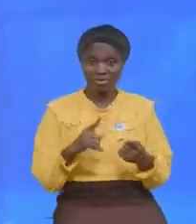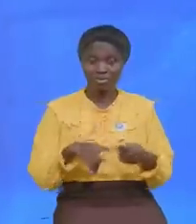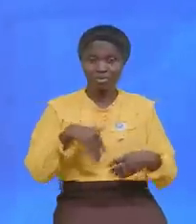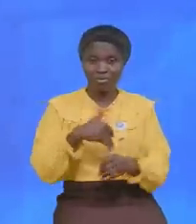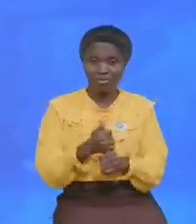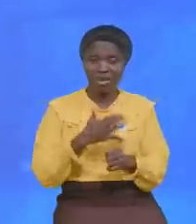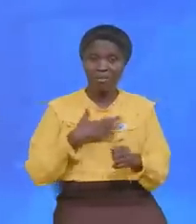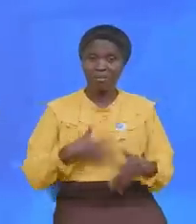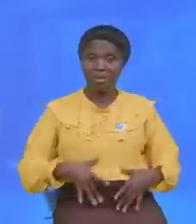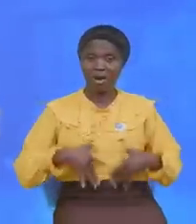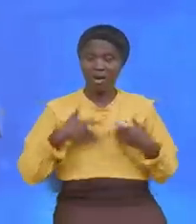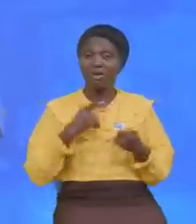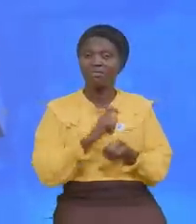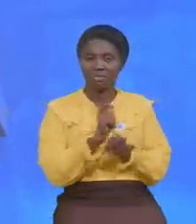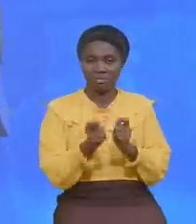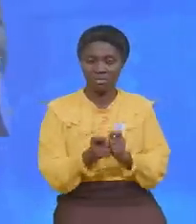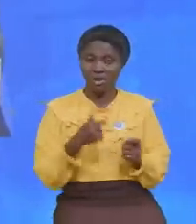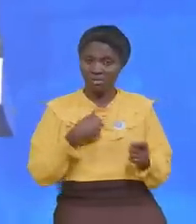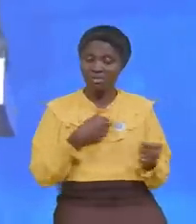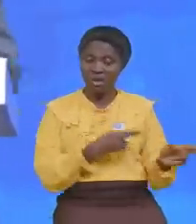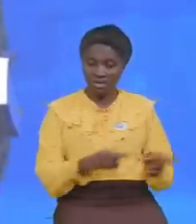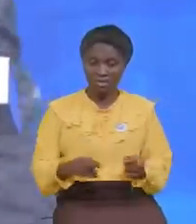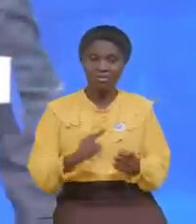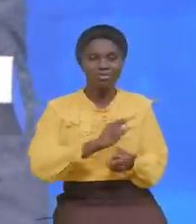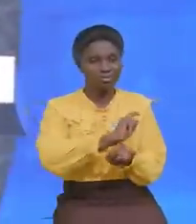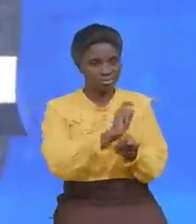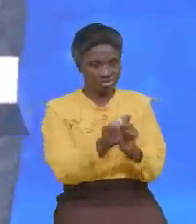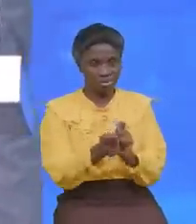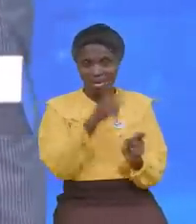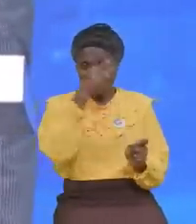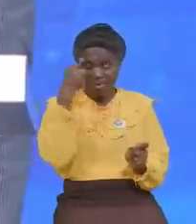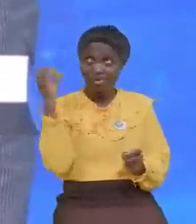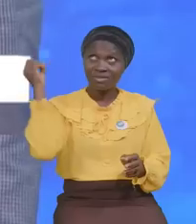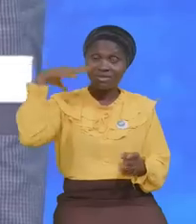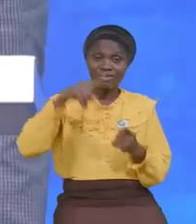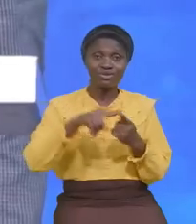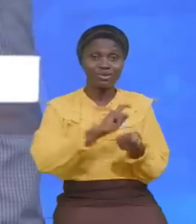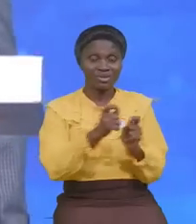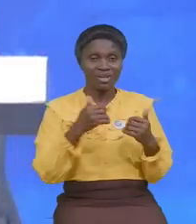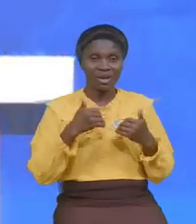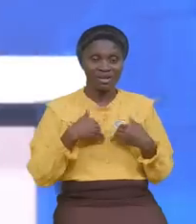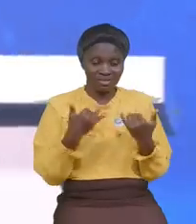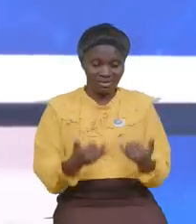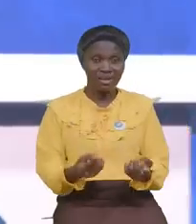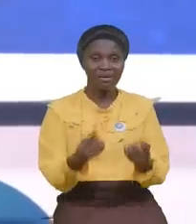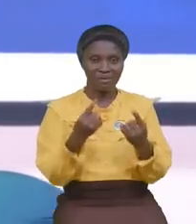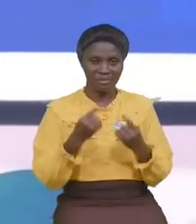ready to change because the grace to change has now come.